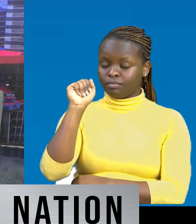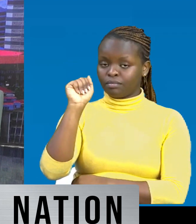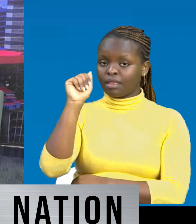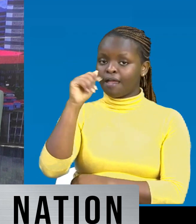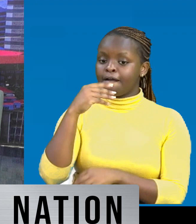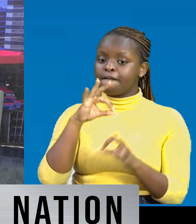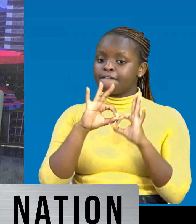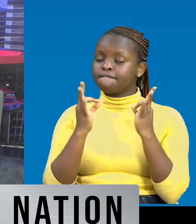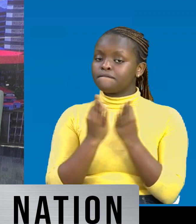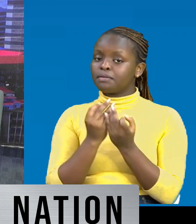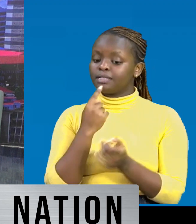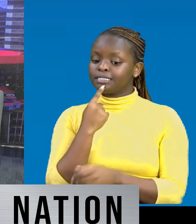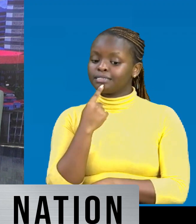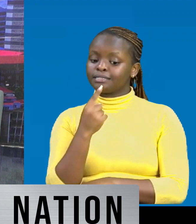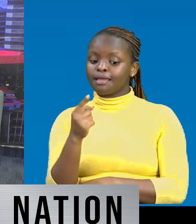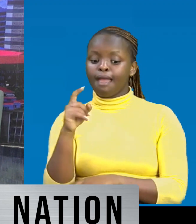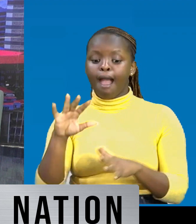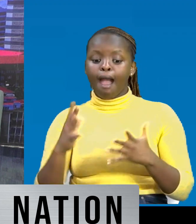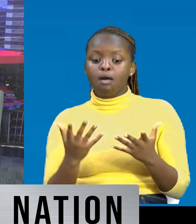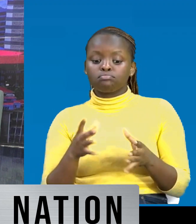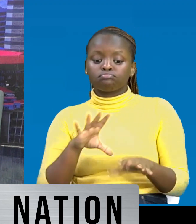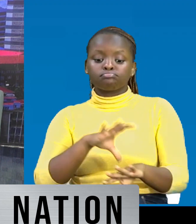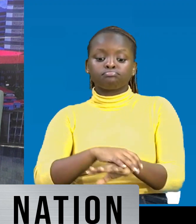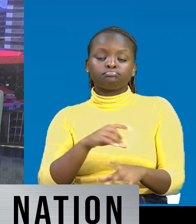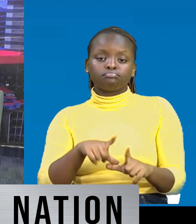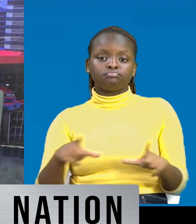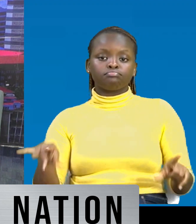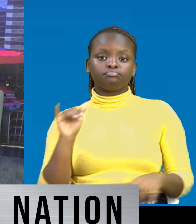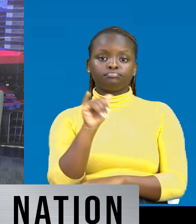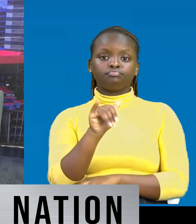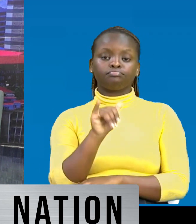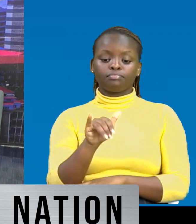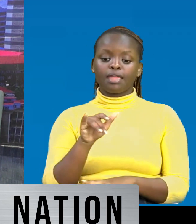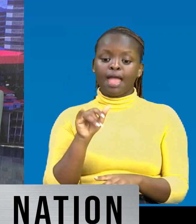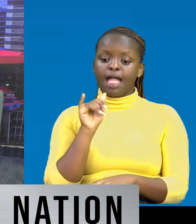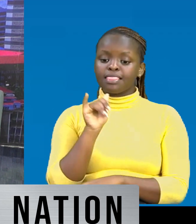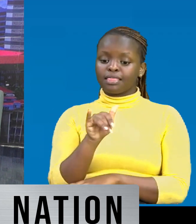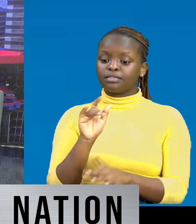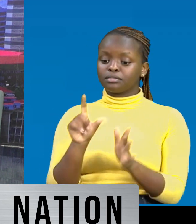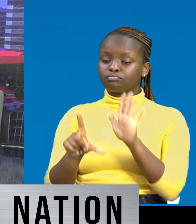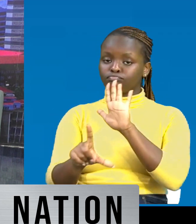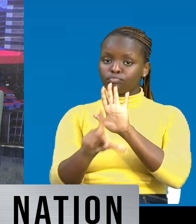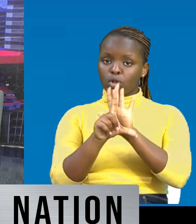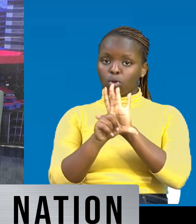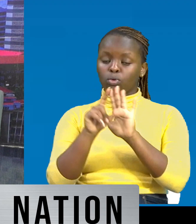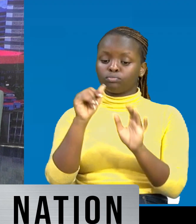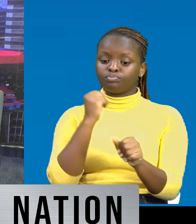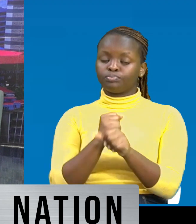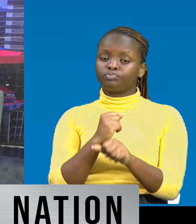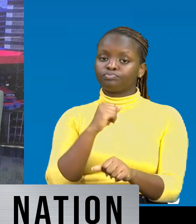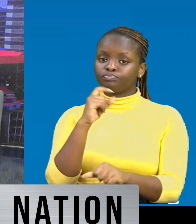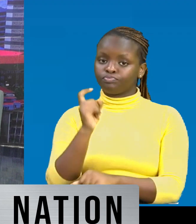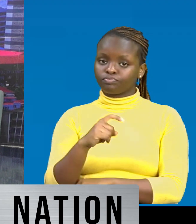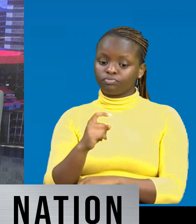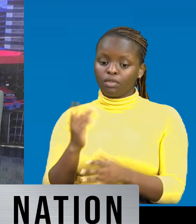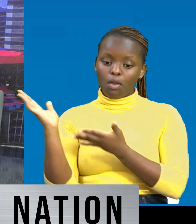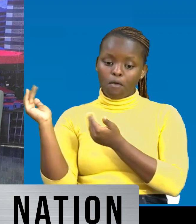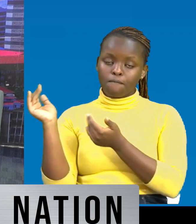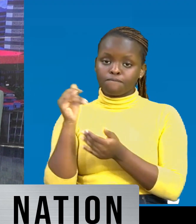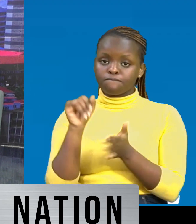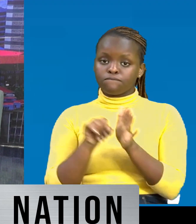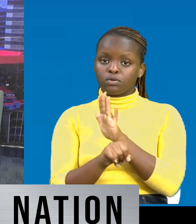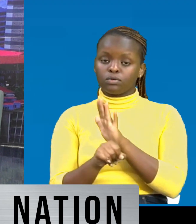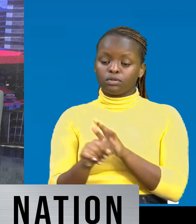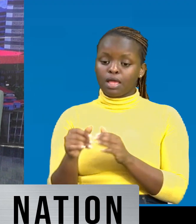other things to question. Jonah, this is the moment that eviction law should be done, and I was hopeful that this is something that can be done by